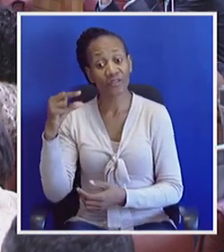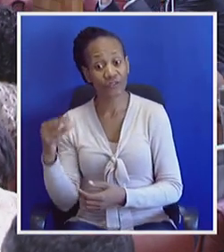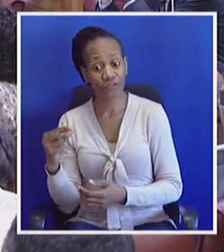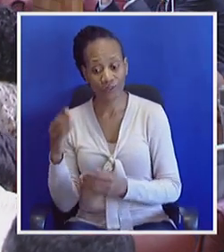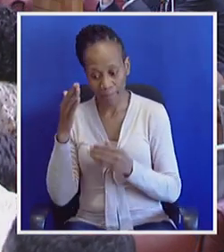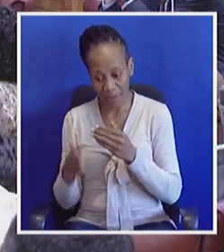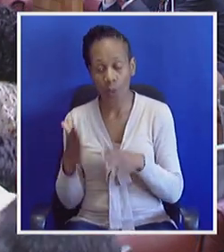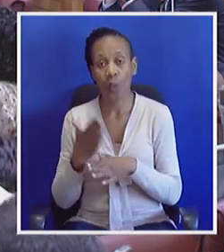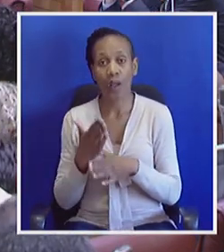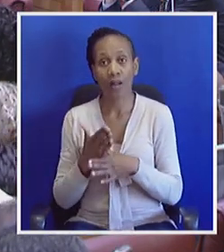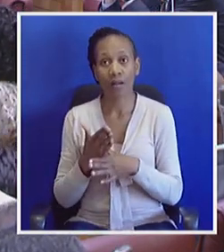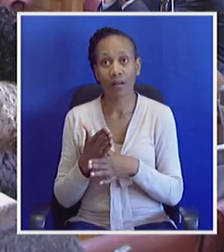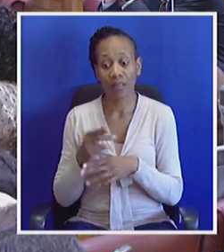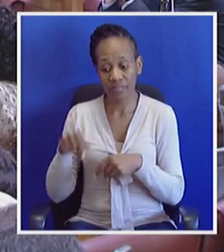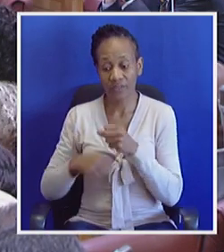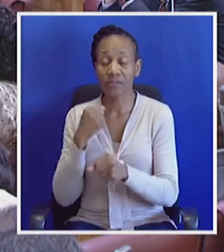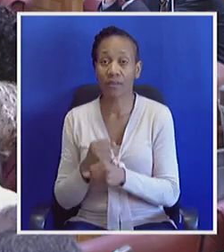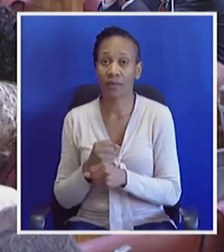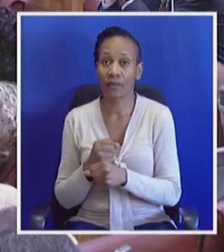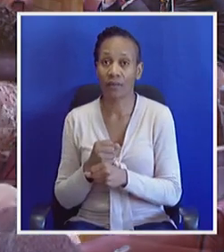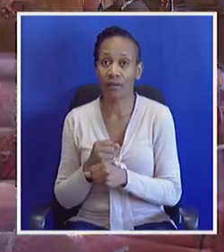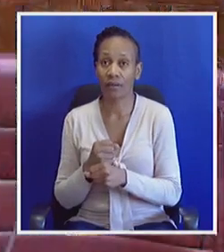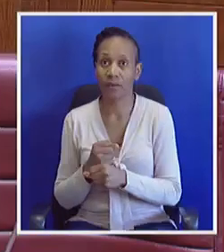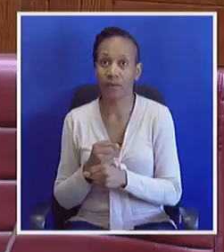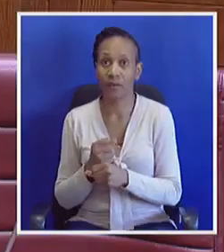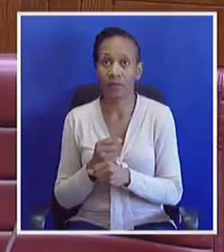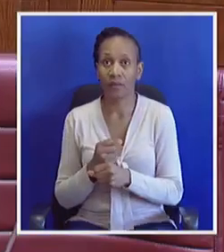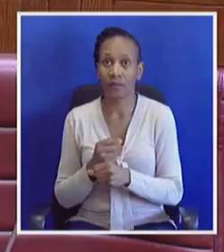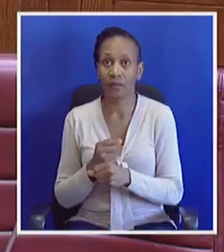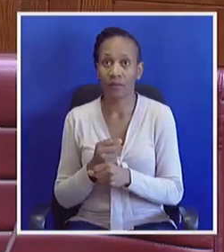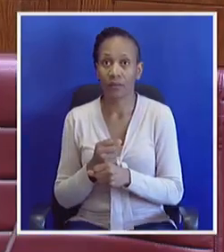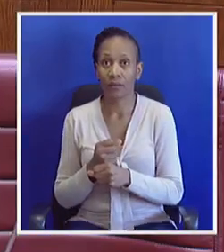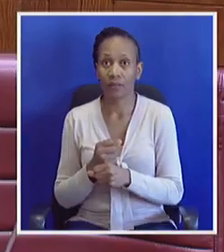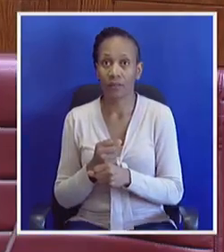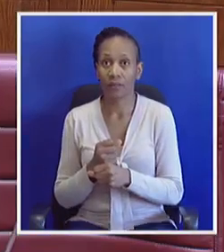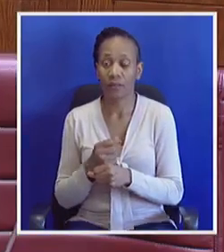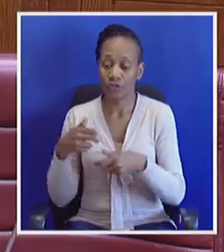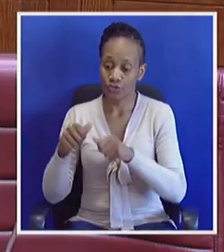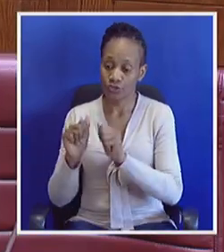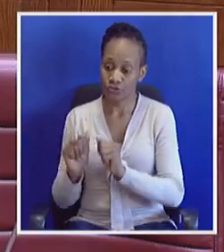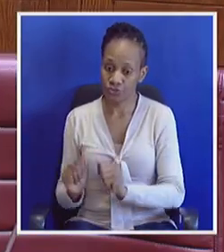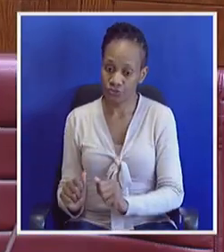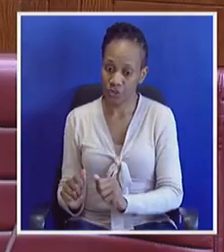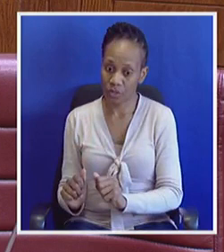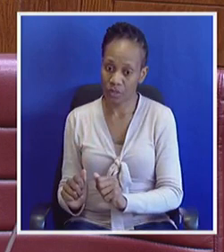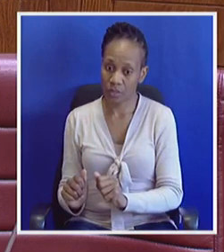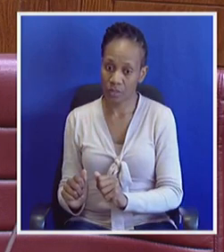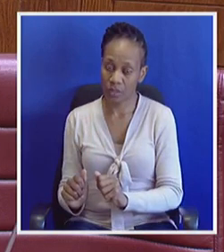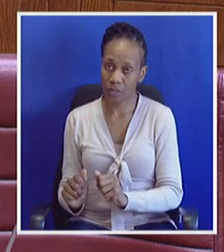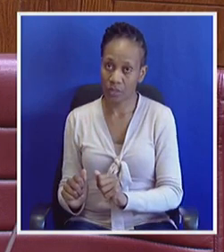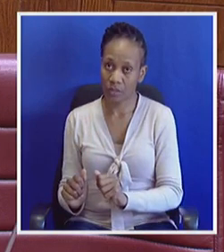year. Now, Deputy Chairperson, in your capacity as the Chairperson of the Interministerial Committee on the SOE